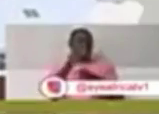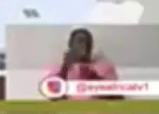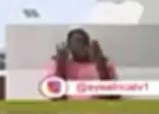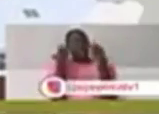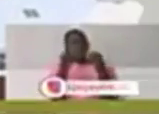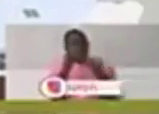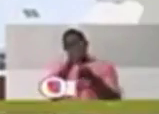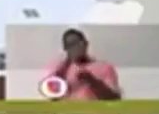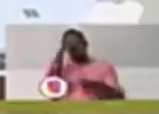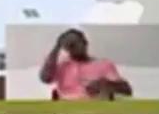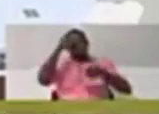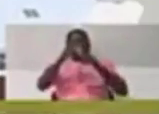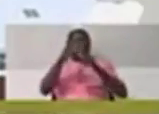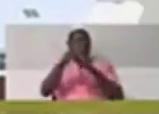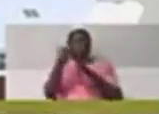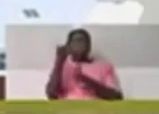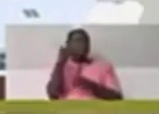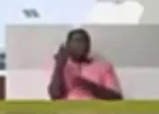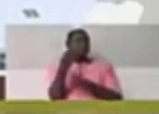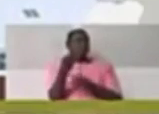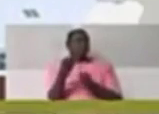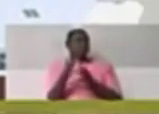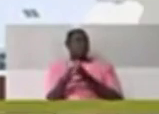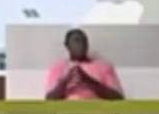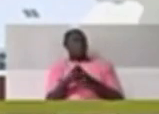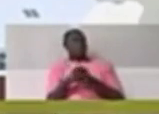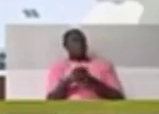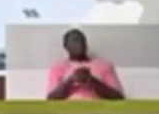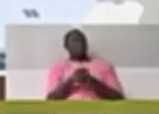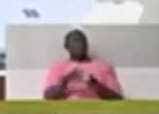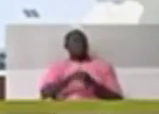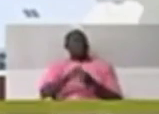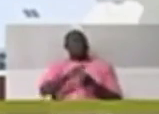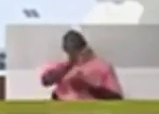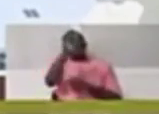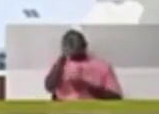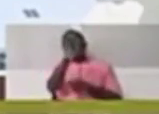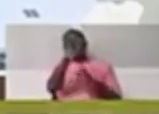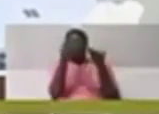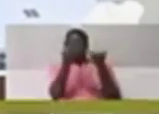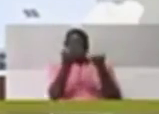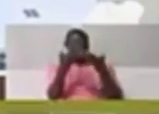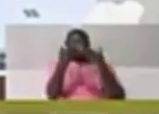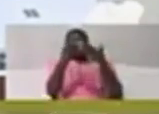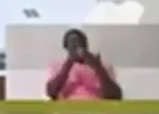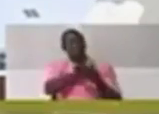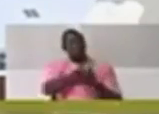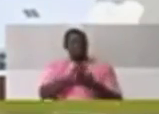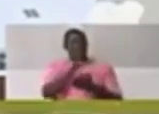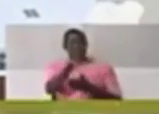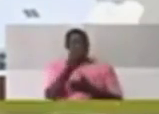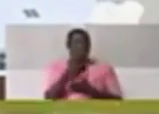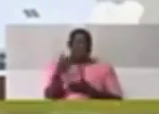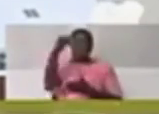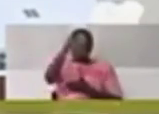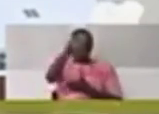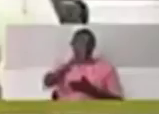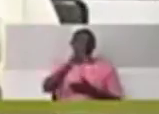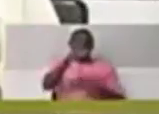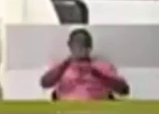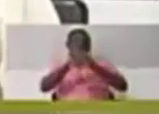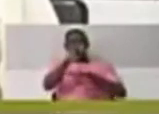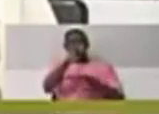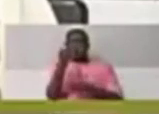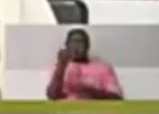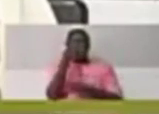day? I cannot recall the day. When was that? So, and yet you now tell us you had visitors on that day? Yes, I know.